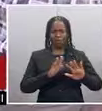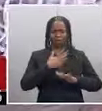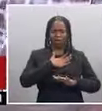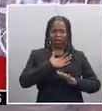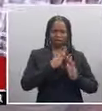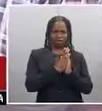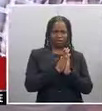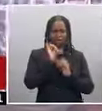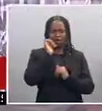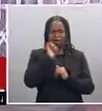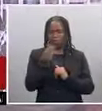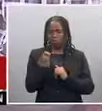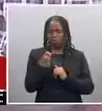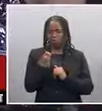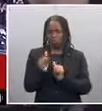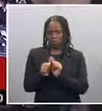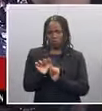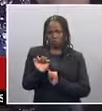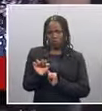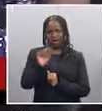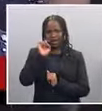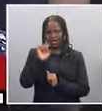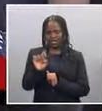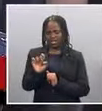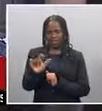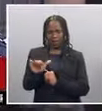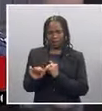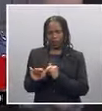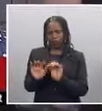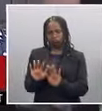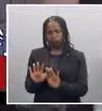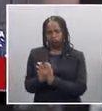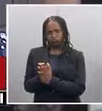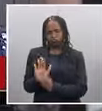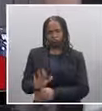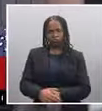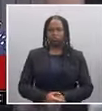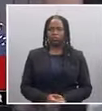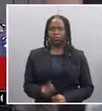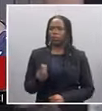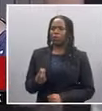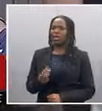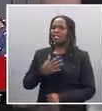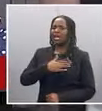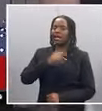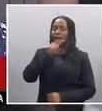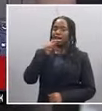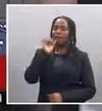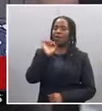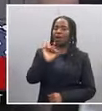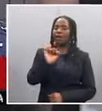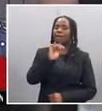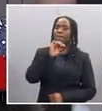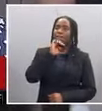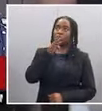leaving home that morning. She was a very spiritual child, a child that her name actually means chosen of